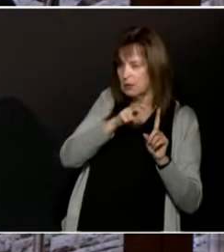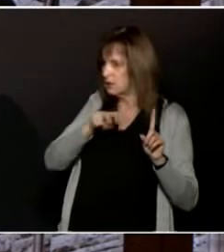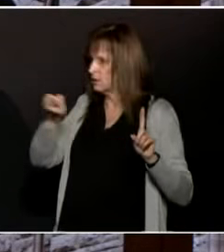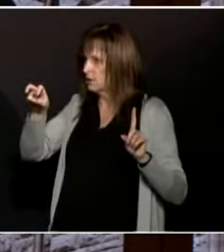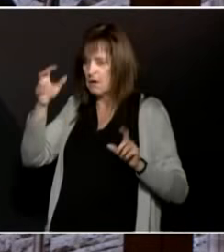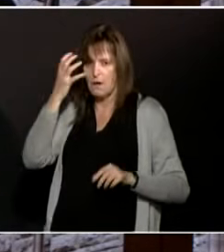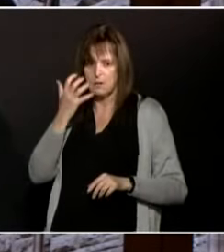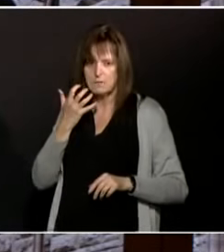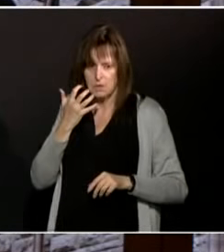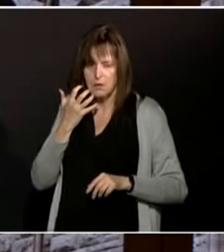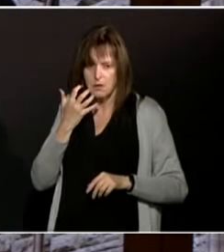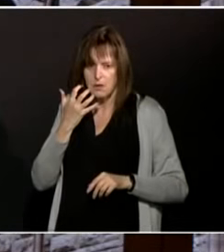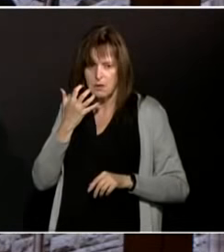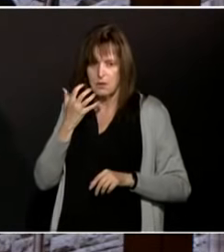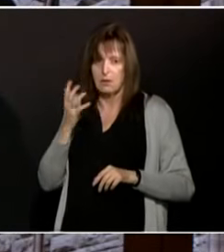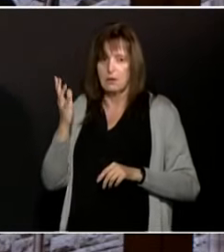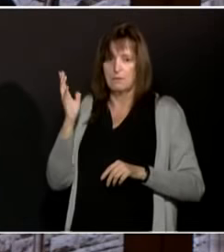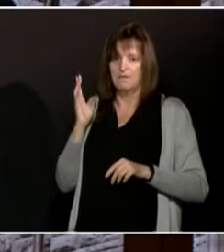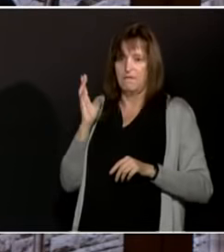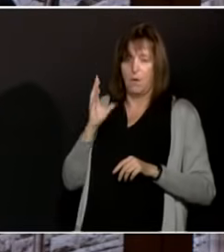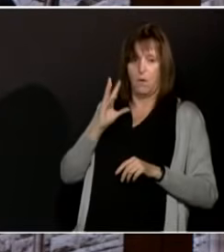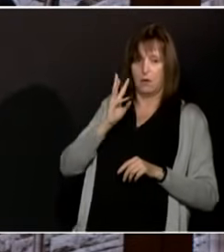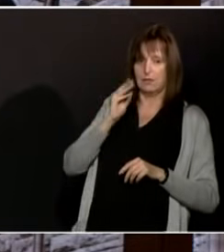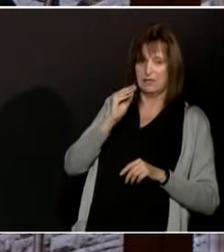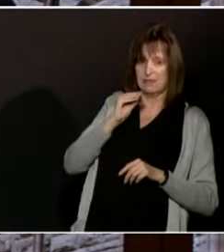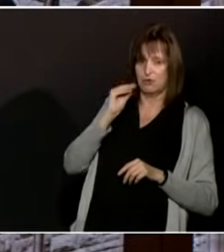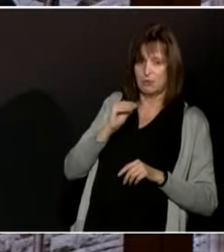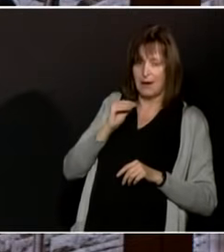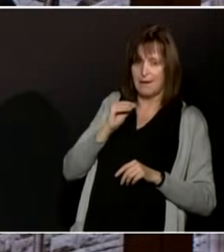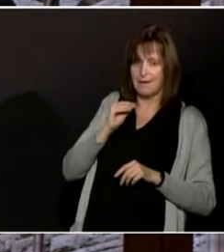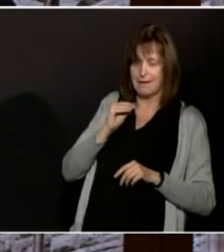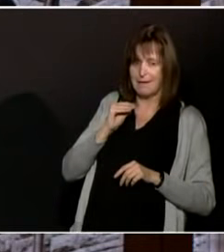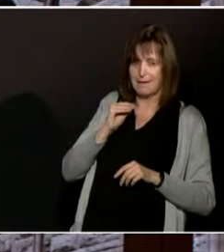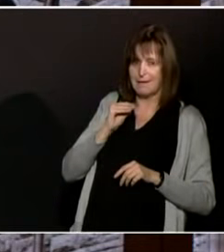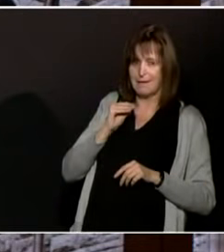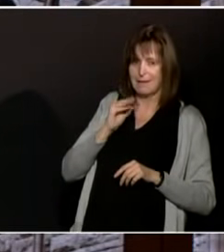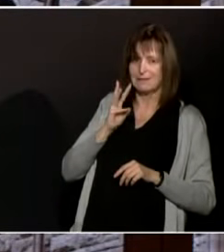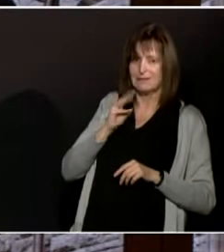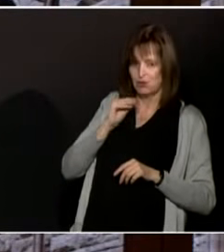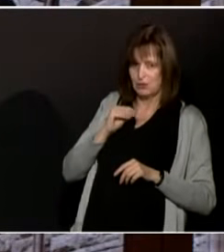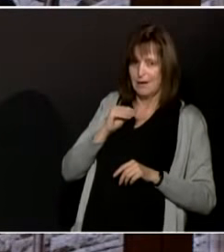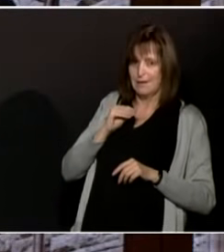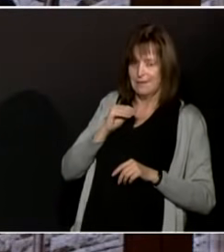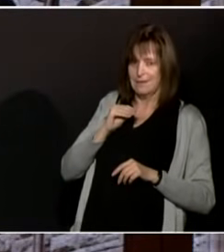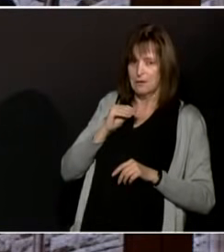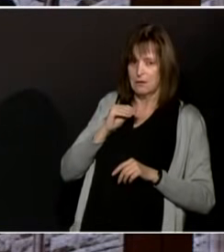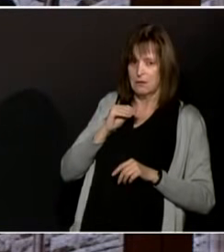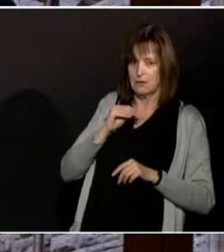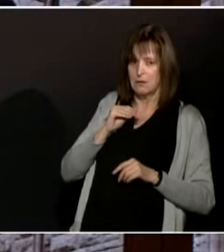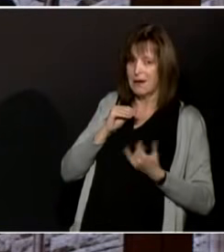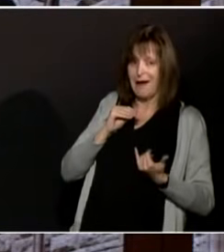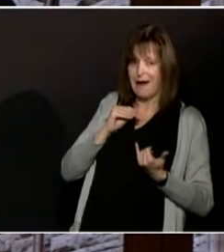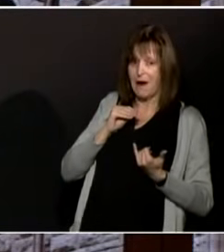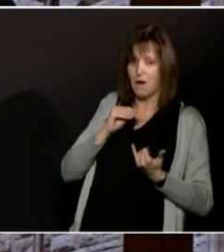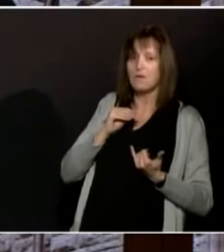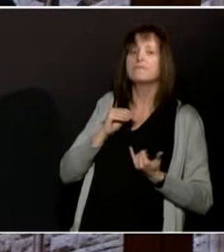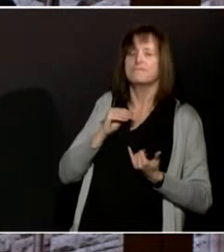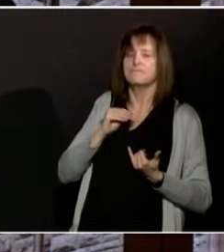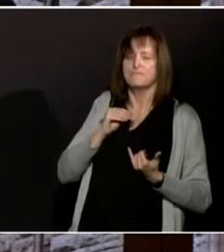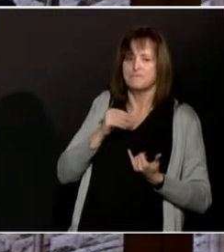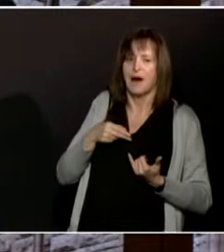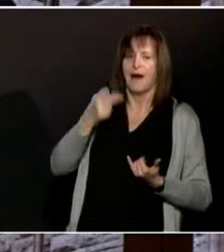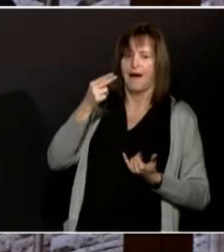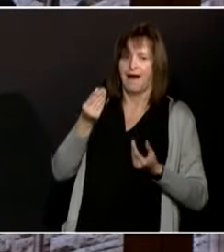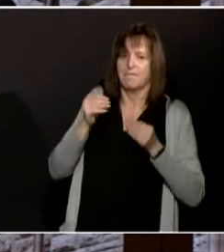6% before with the variants of concern. That's higher now. And that means if you do some arithmetic, those numbers start to